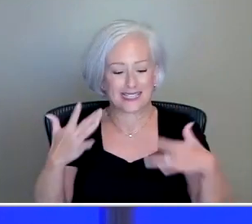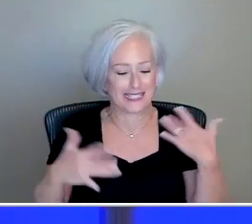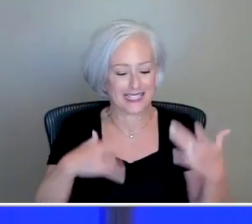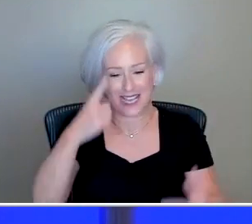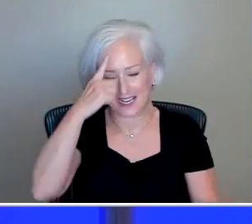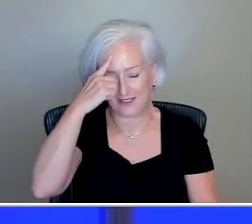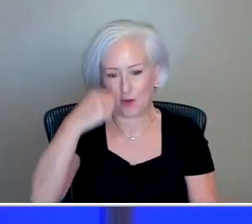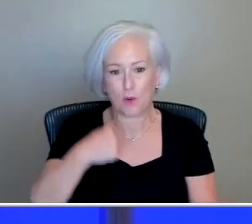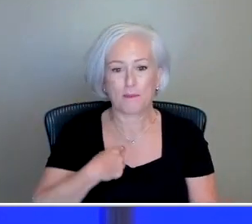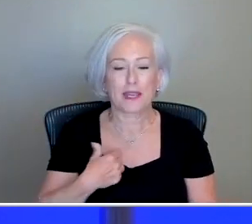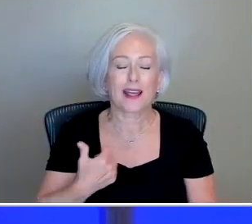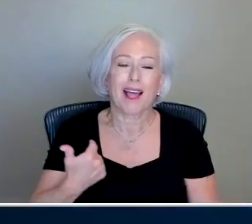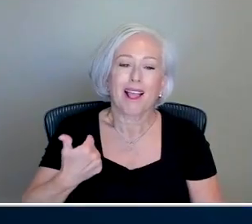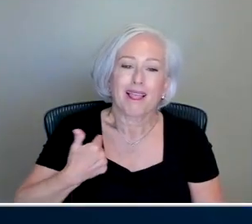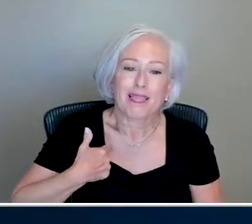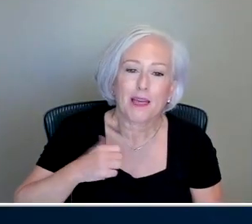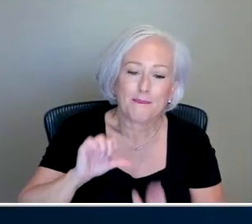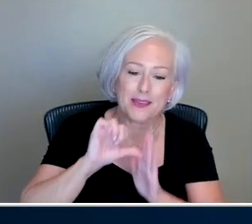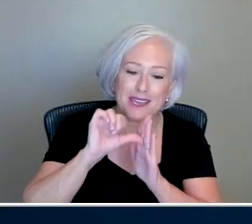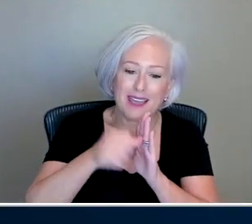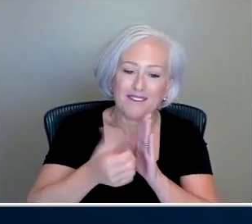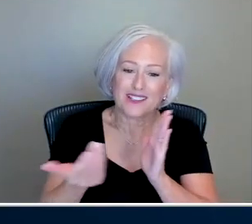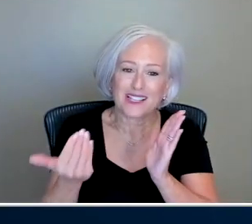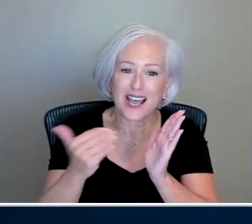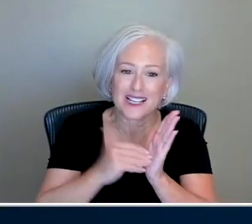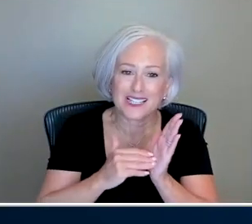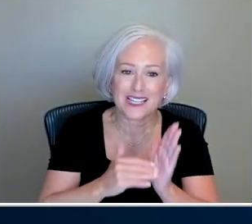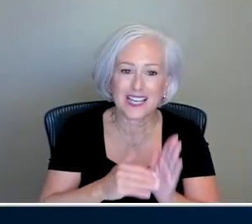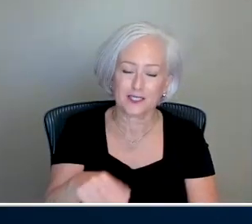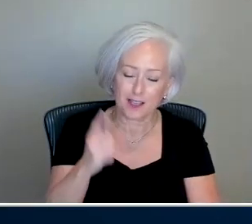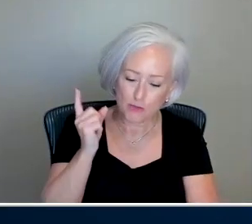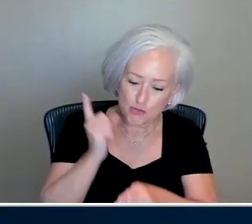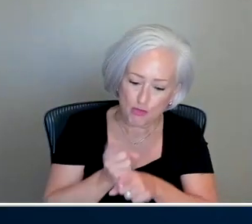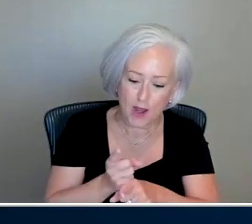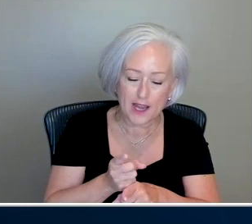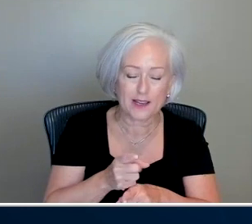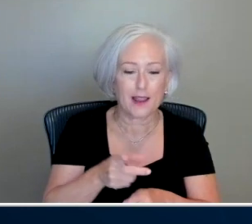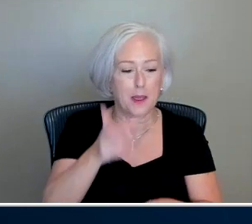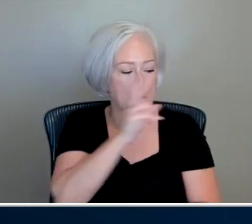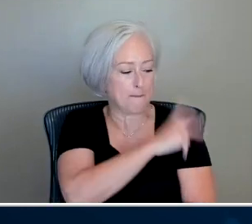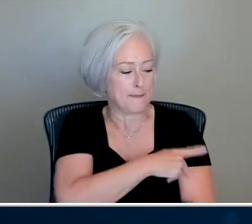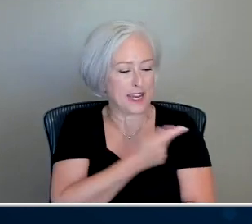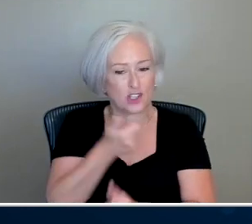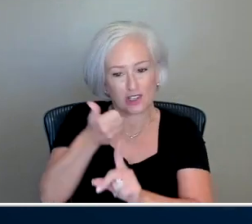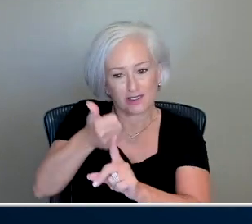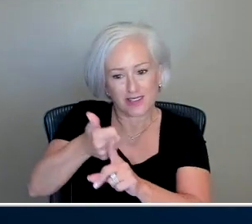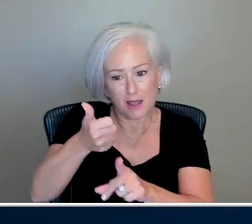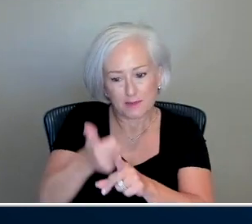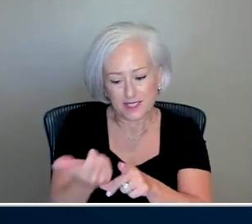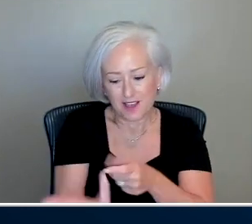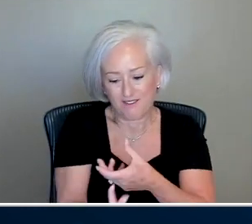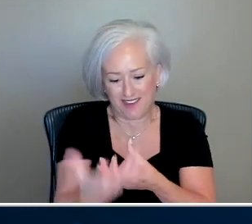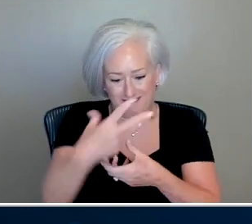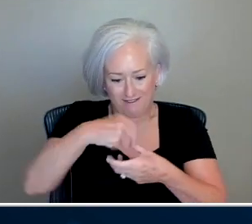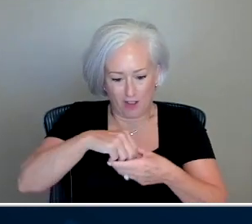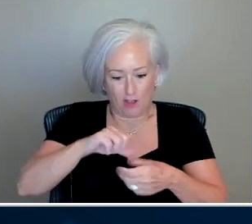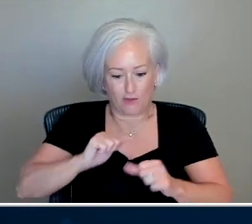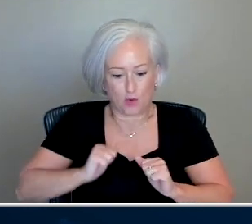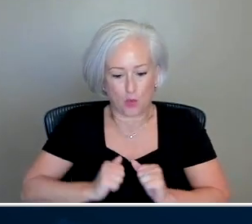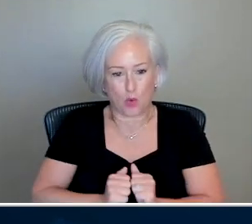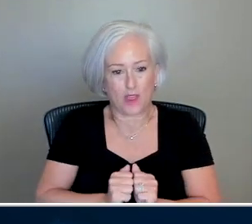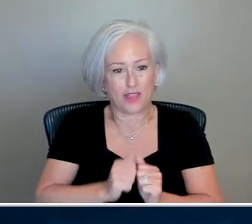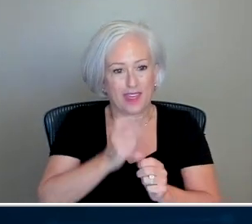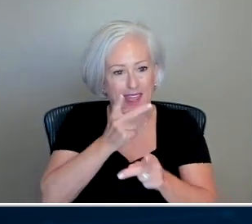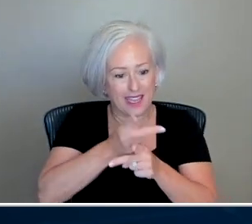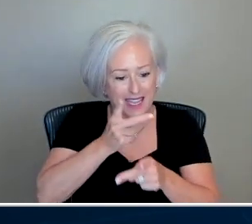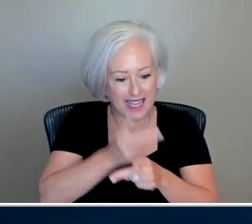you're 100% right. Those patients that are involved with their care, that ask the appropriate questions, that do the research on their own, they